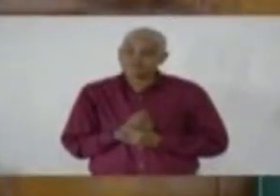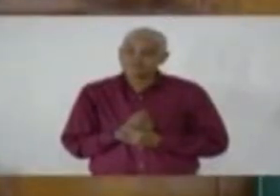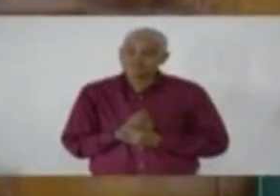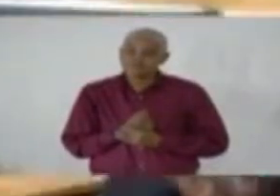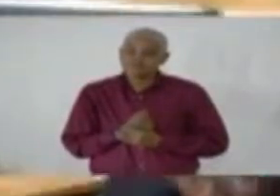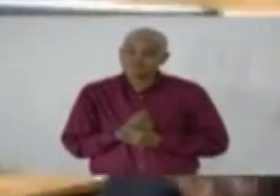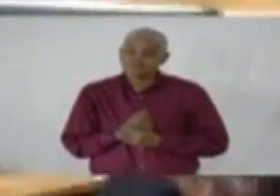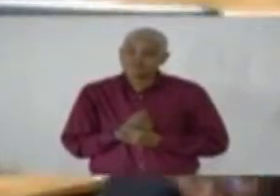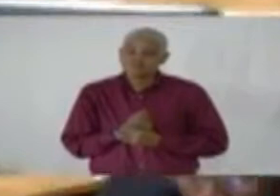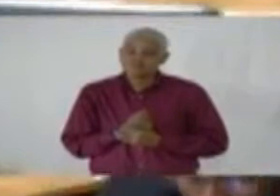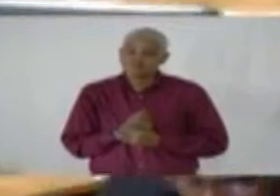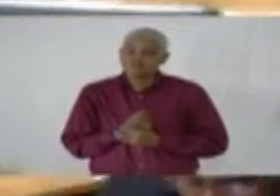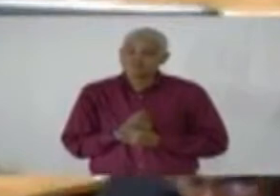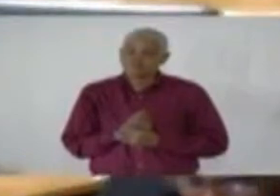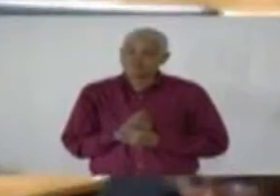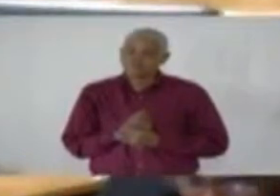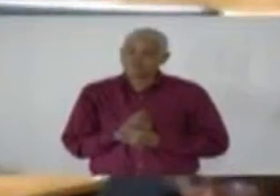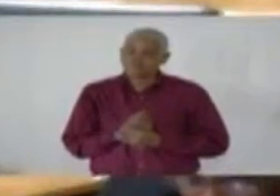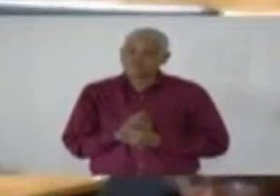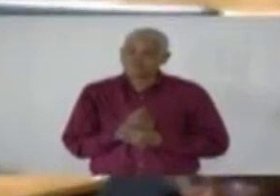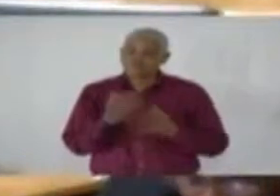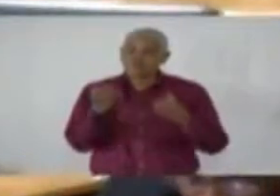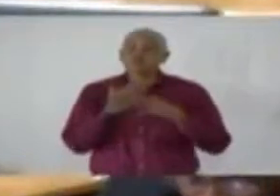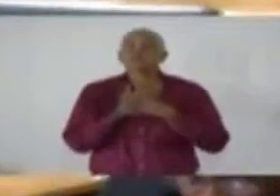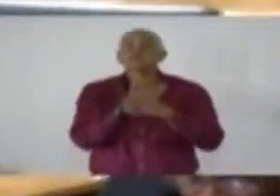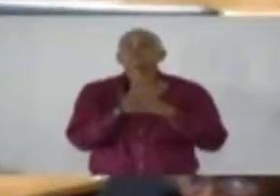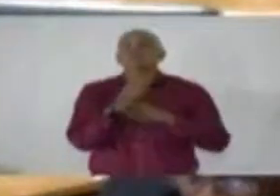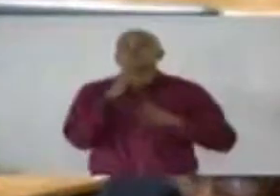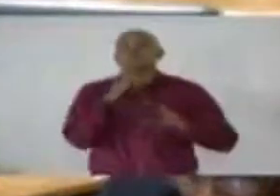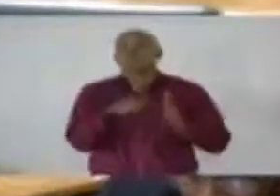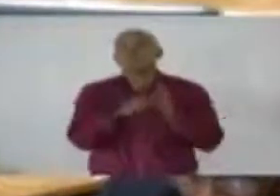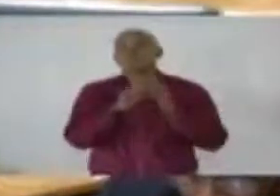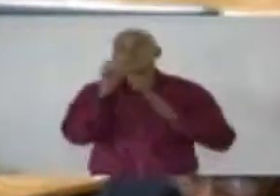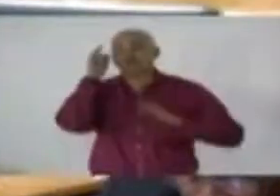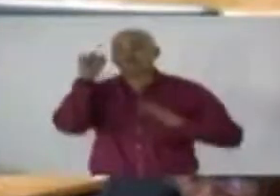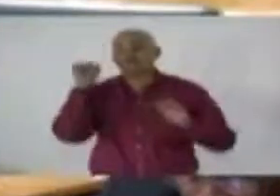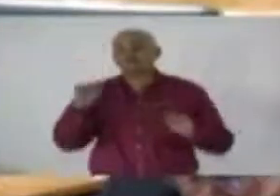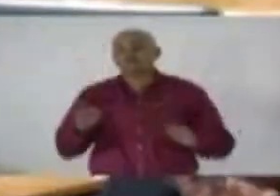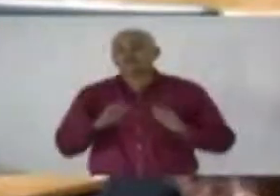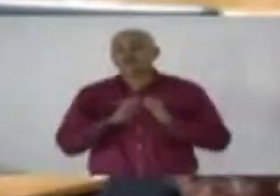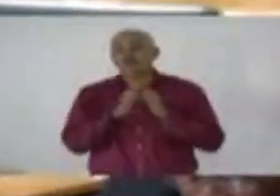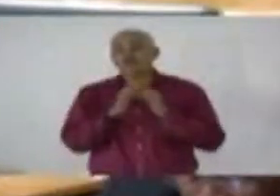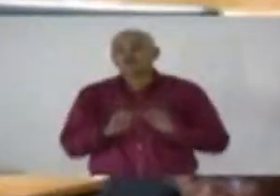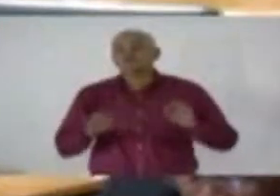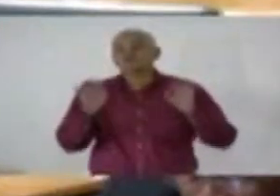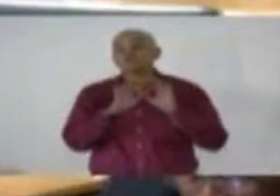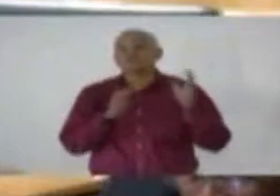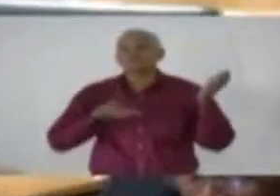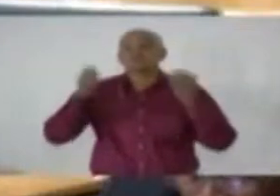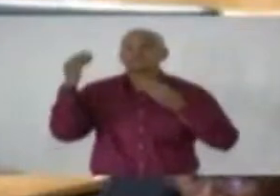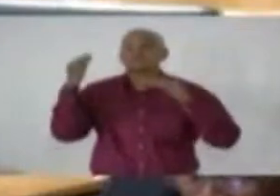I want to share so you can get the emphasis of what I'm talking about and how critical it is.